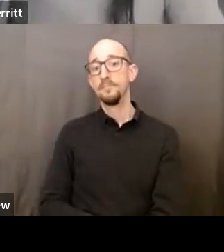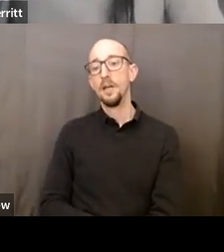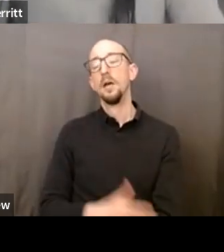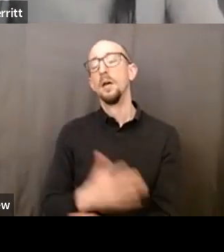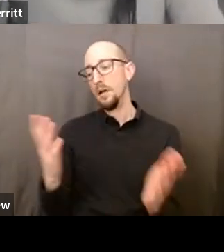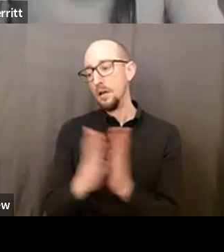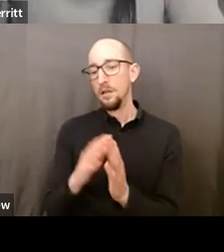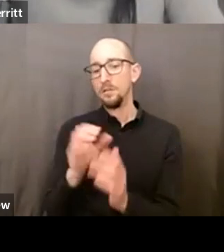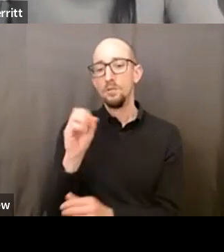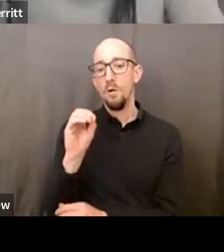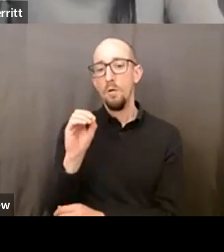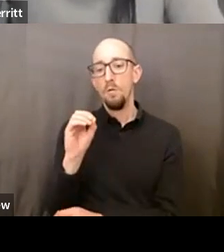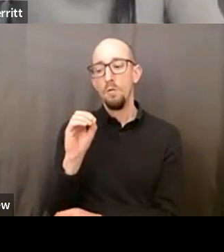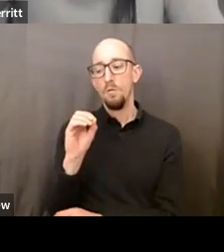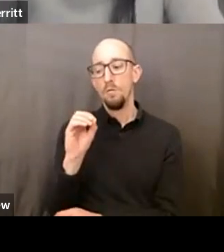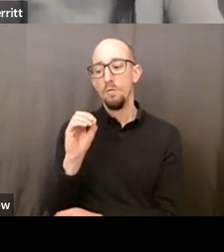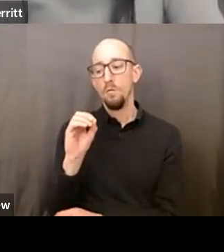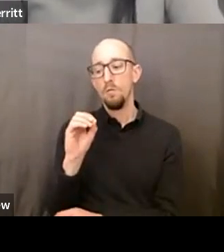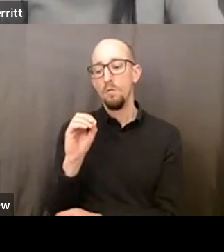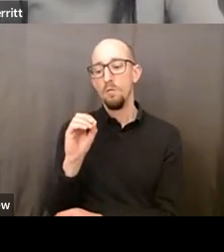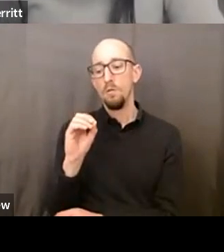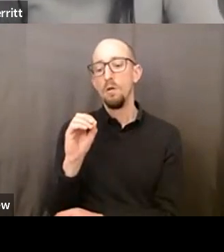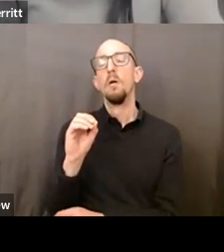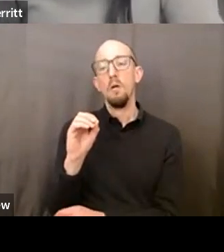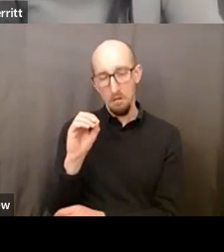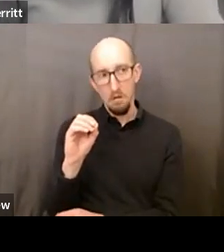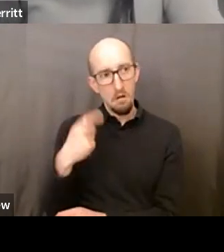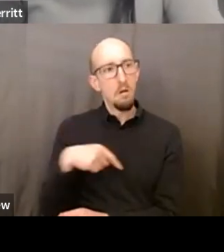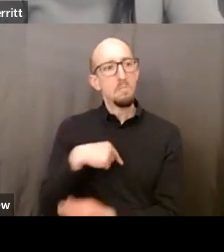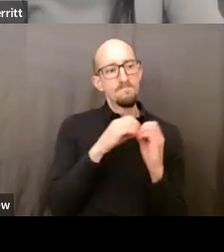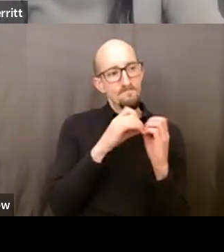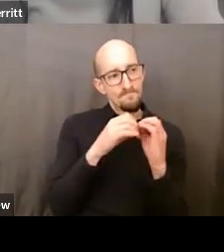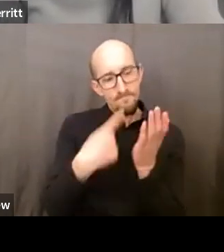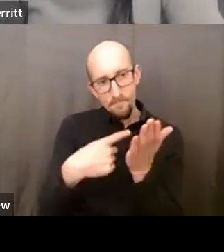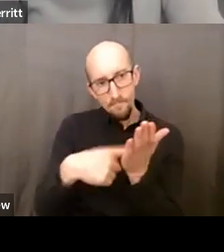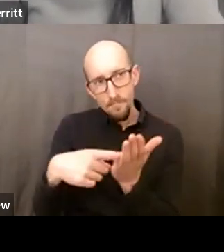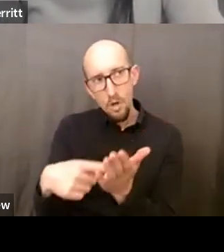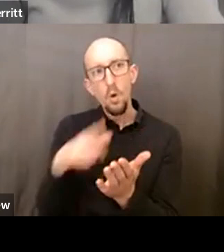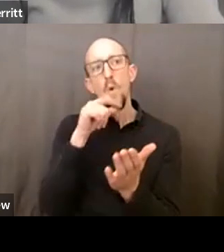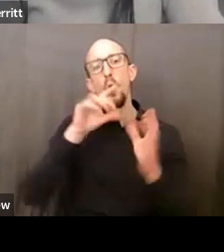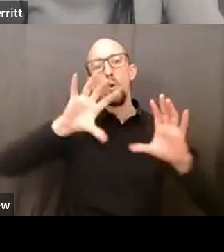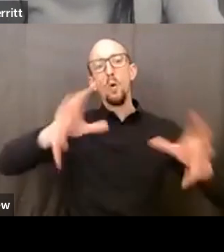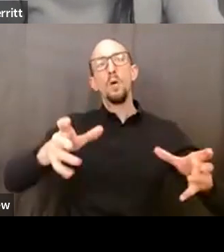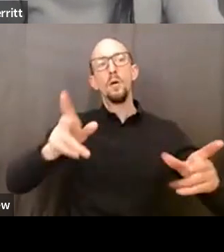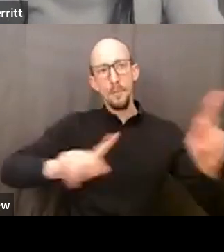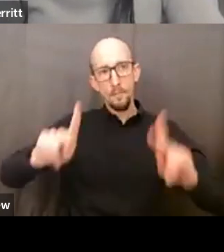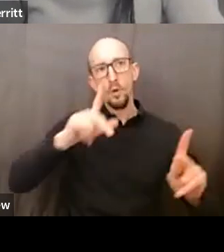So once we decide, who the applicant pool is and whether